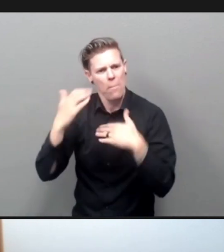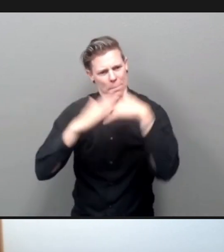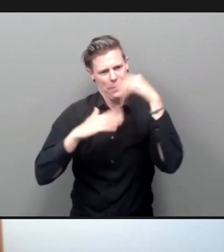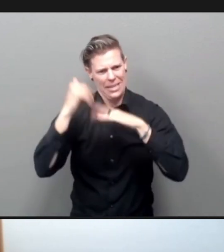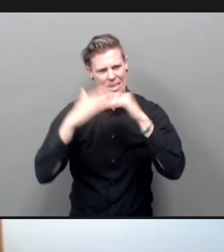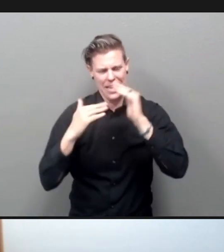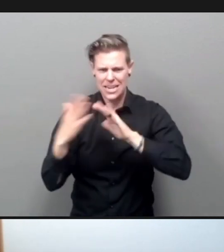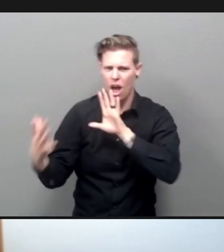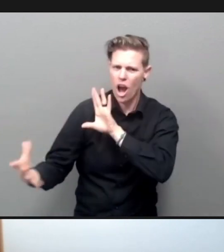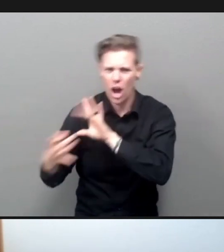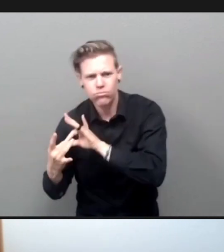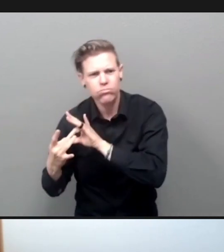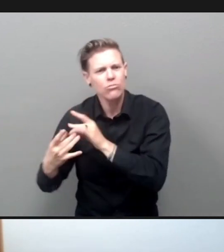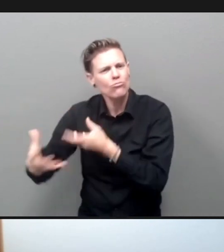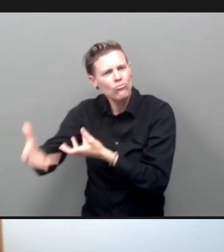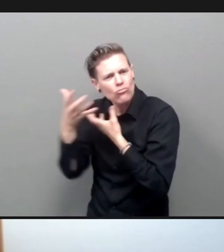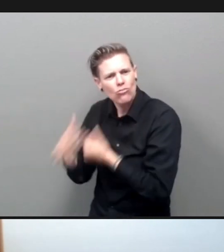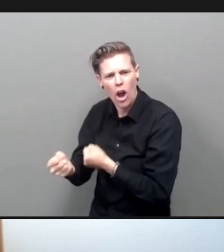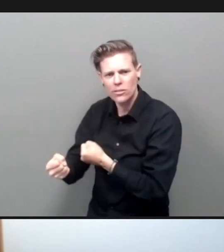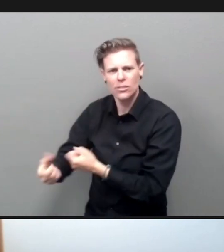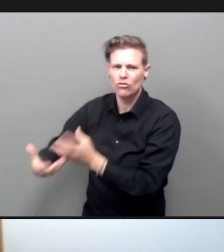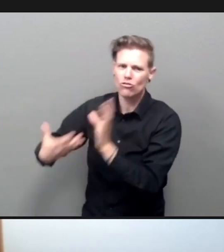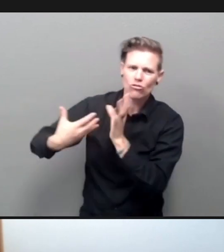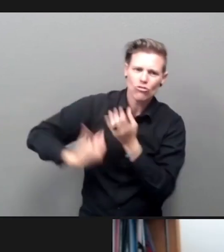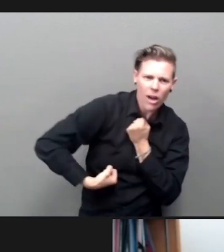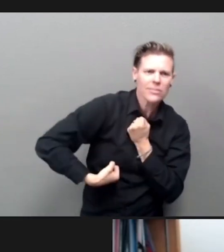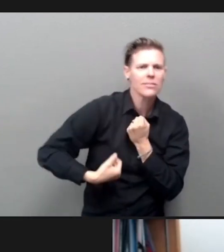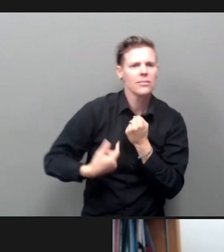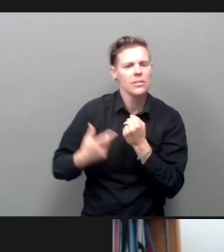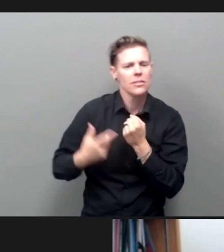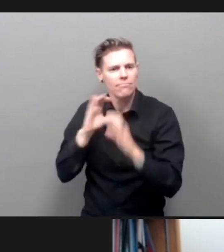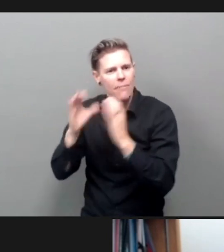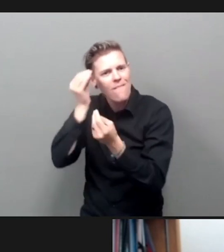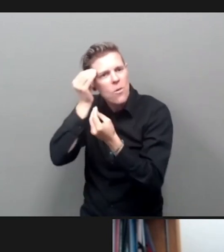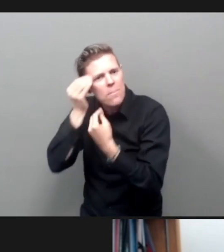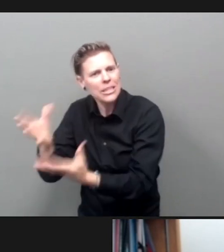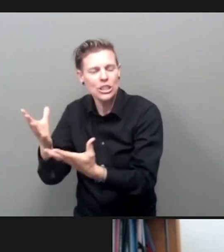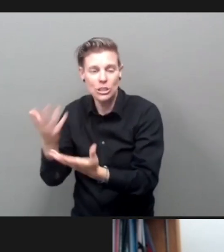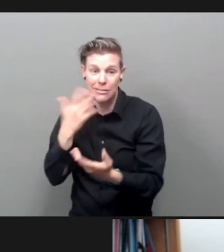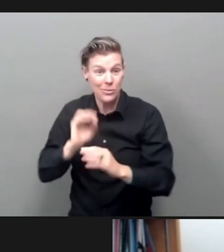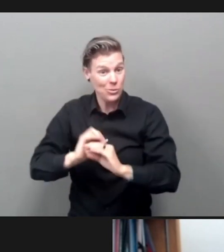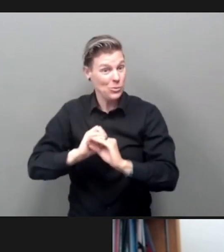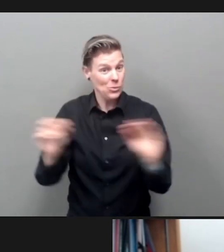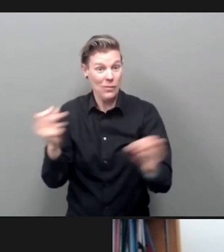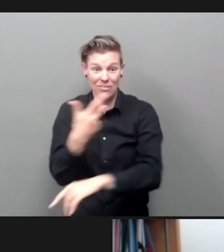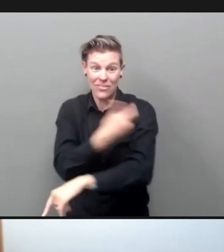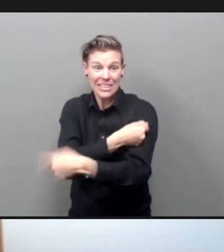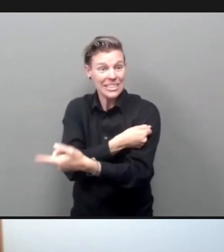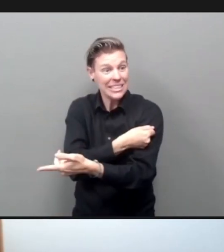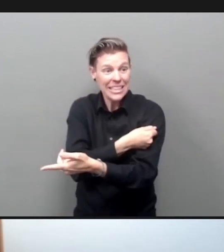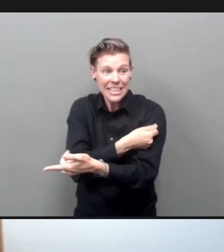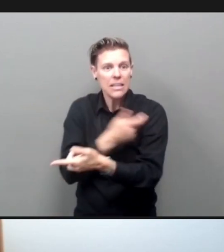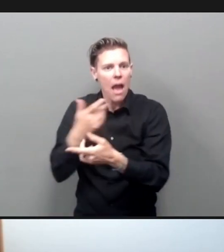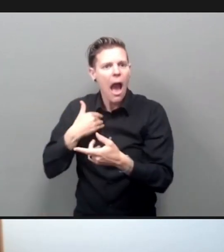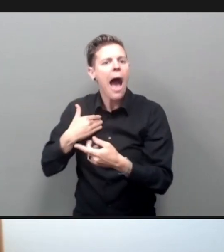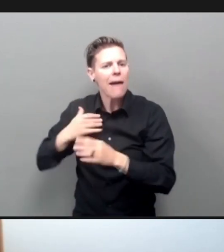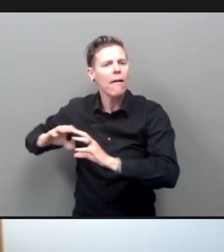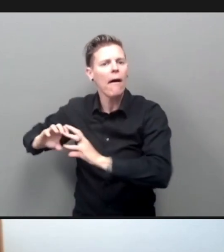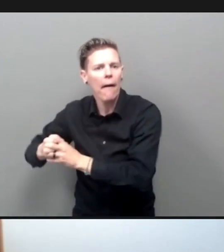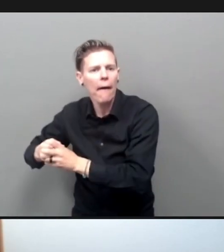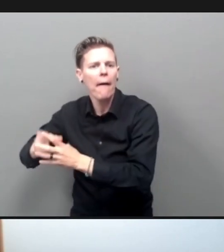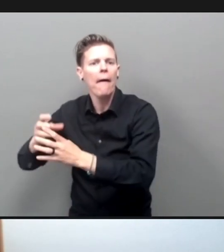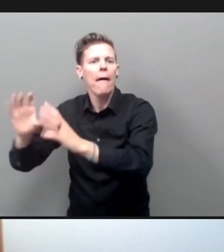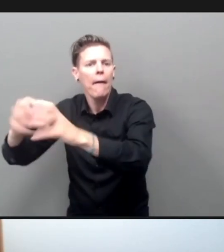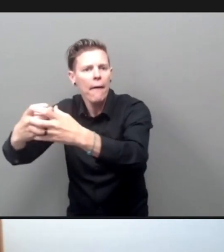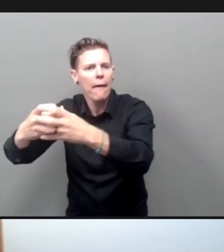aren't vaccinated, because the more pockets we have, the more COVID we'll have in those pockets of people who